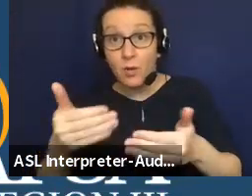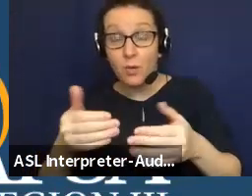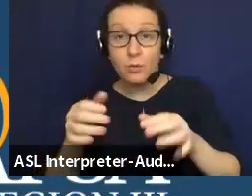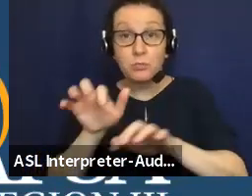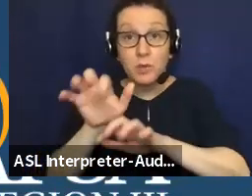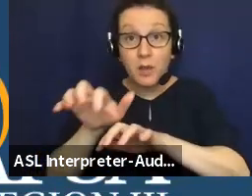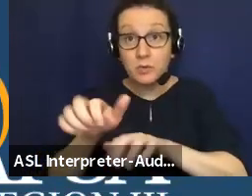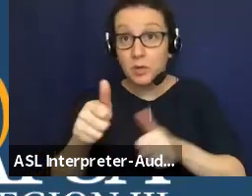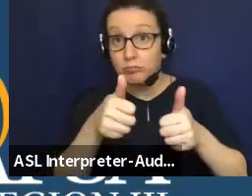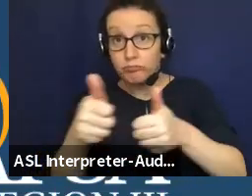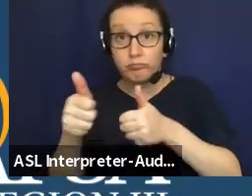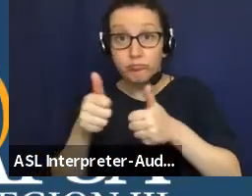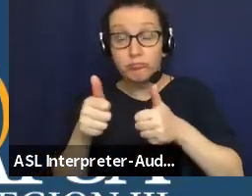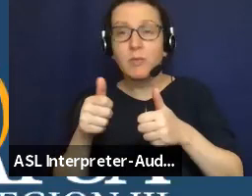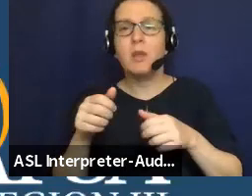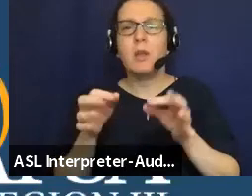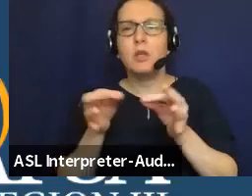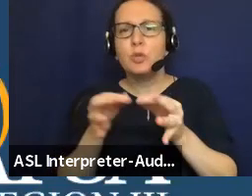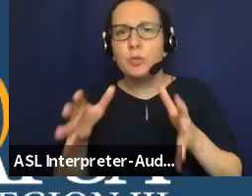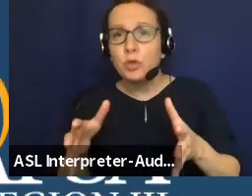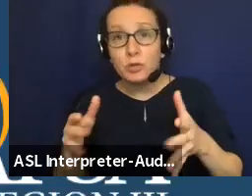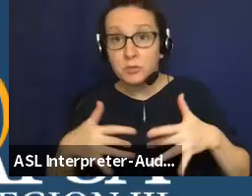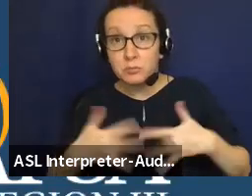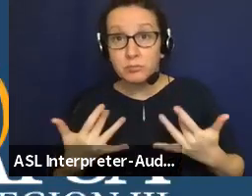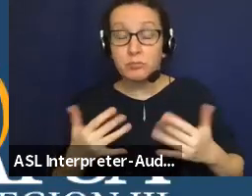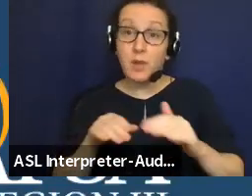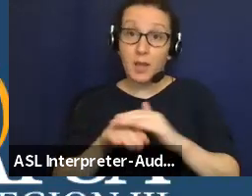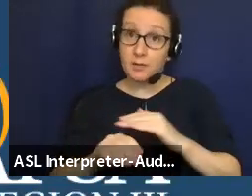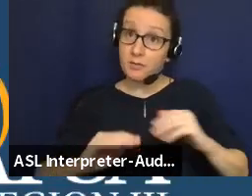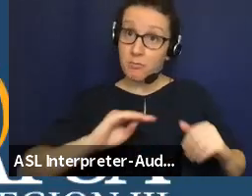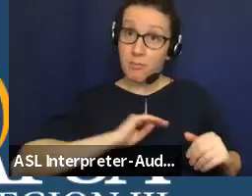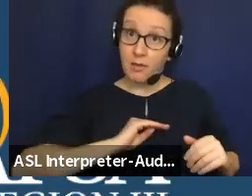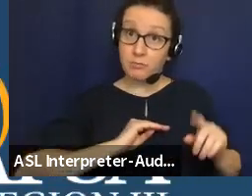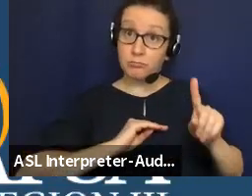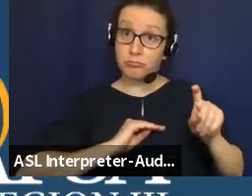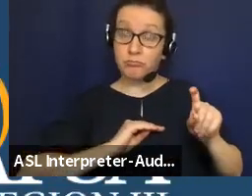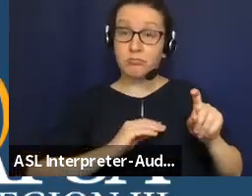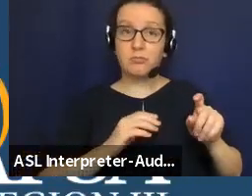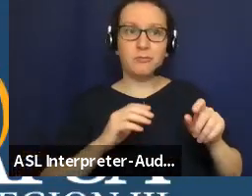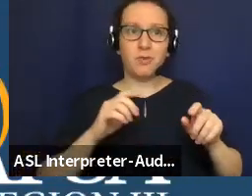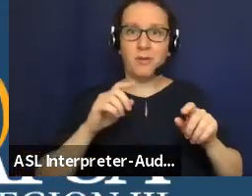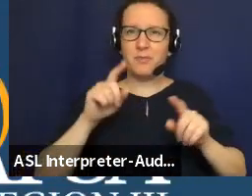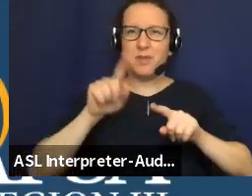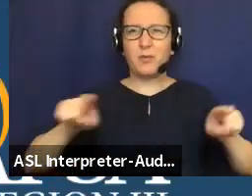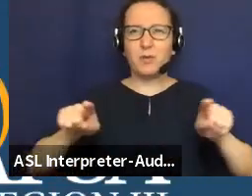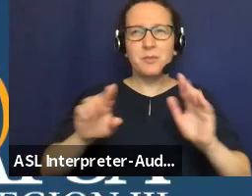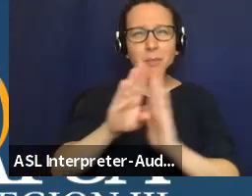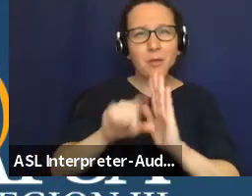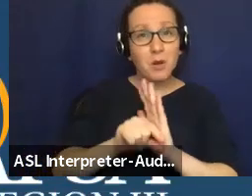captionings? How were the interpreters? How was access met for people from diverse backgrounds?